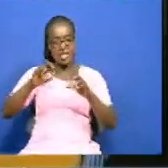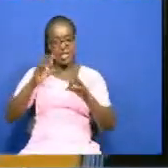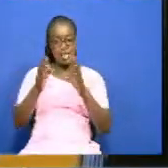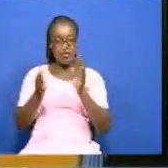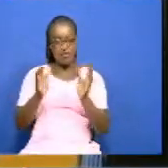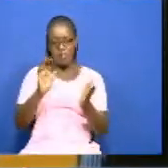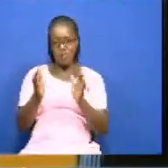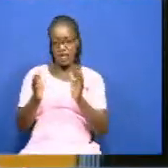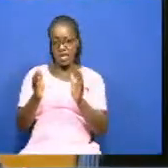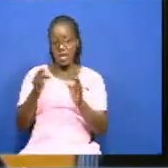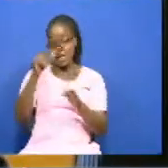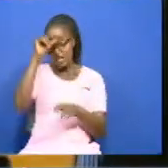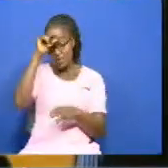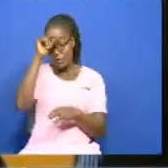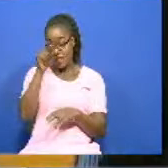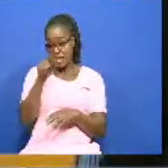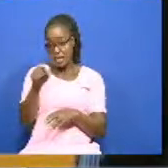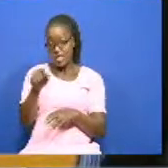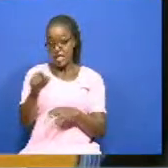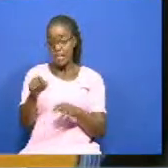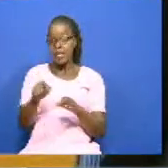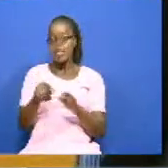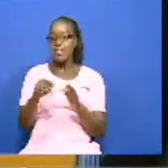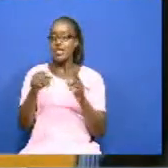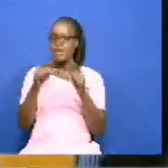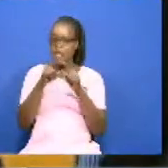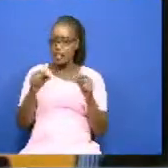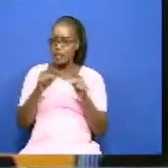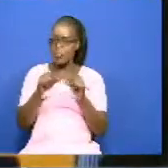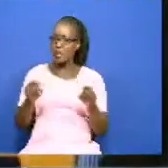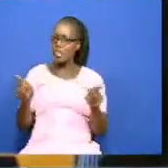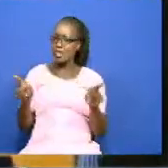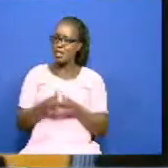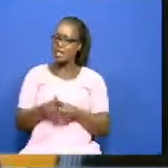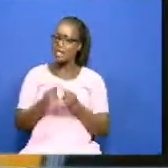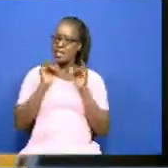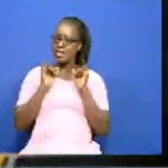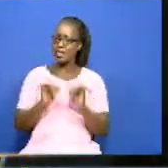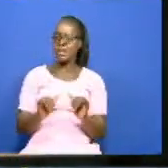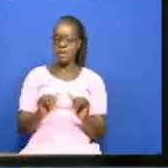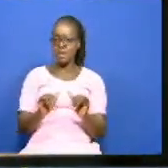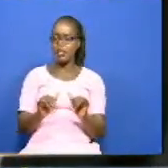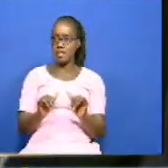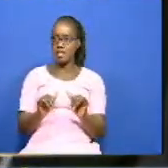to the government, you will find that that statement has been consistent.